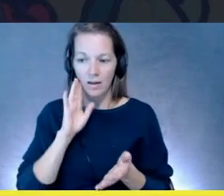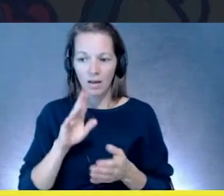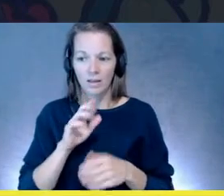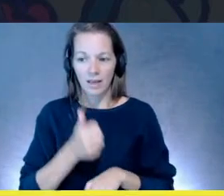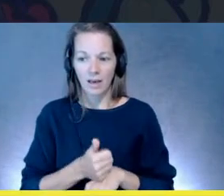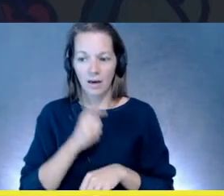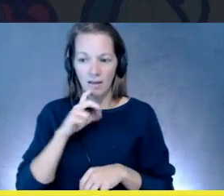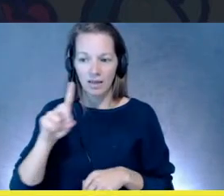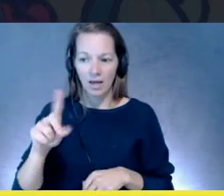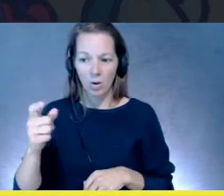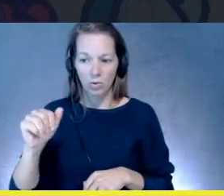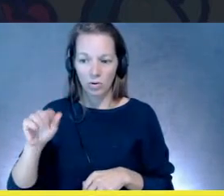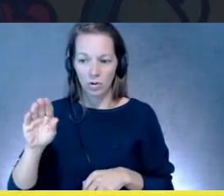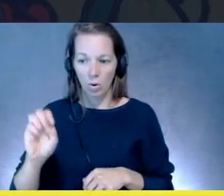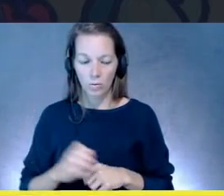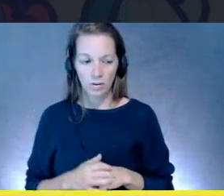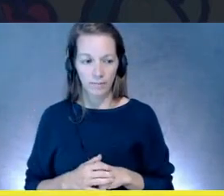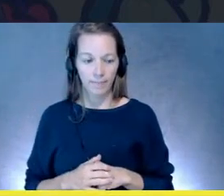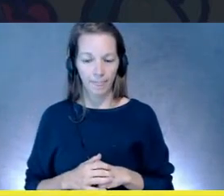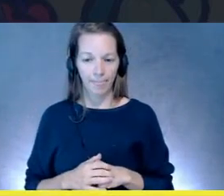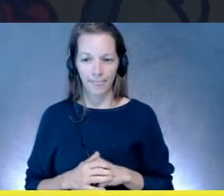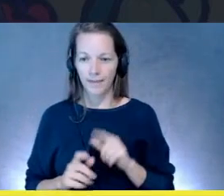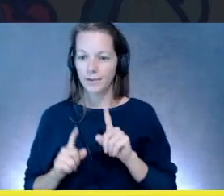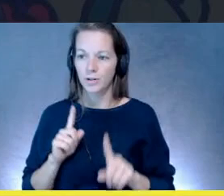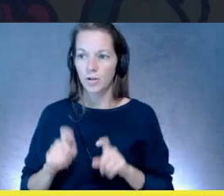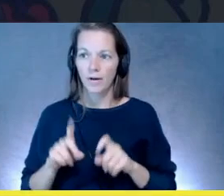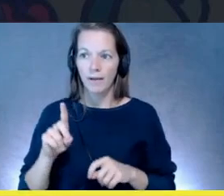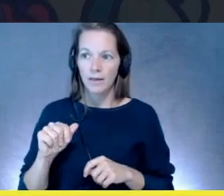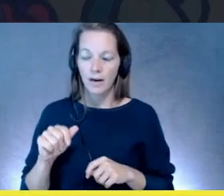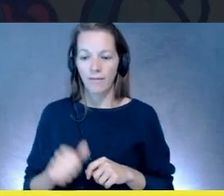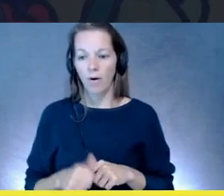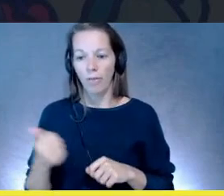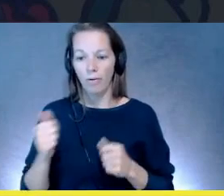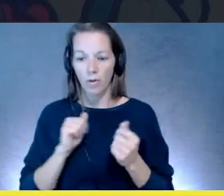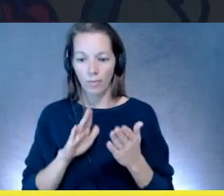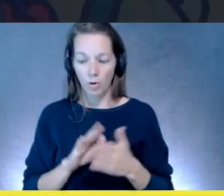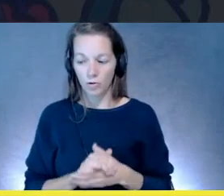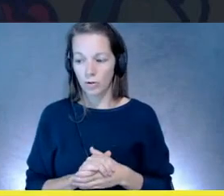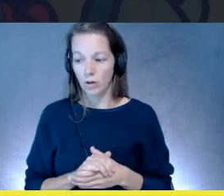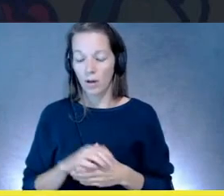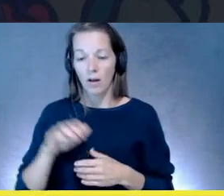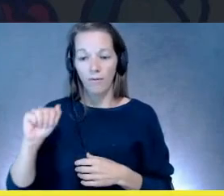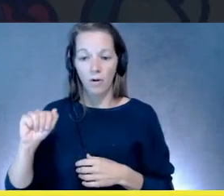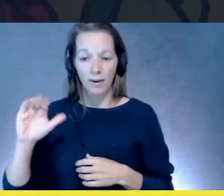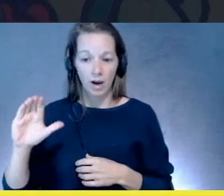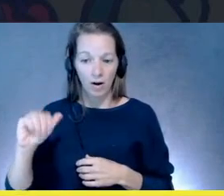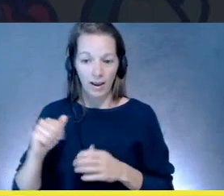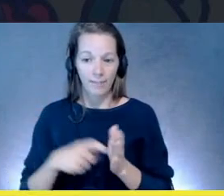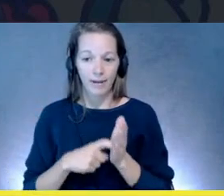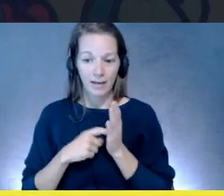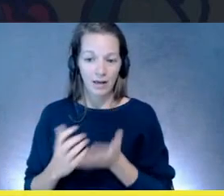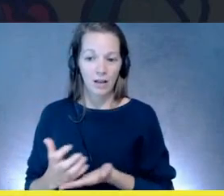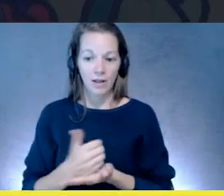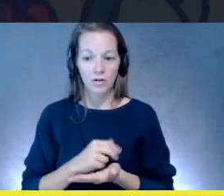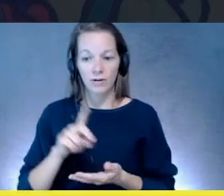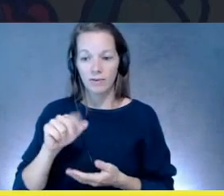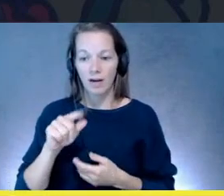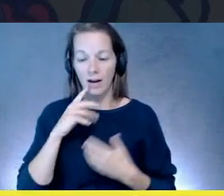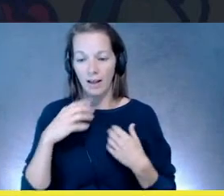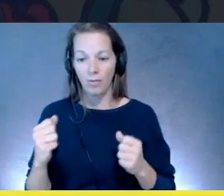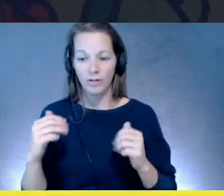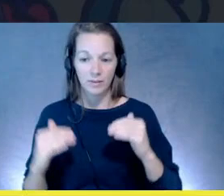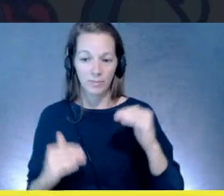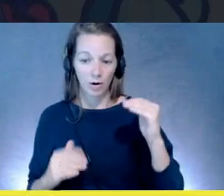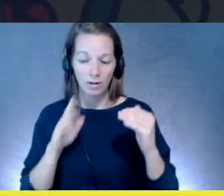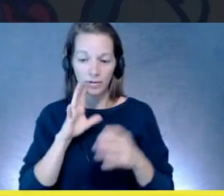codes. Survey data offer an alternate approach. The Affordable Care Act mandated collection of data on health disparities,